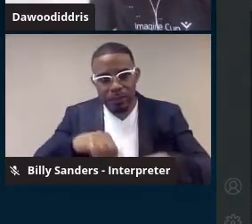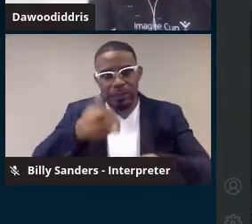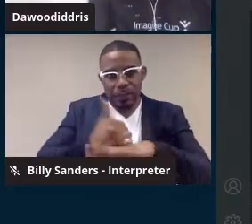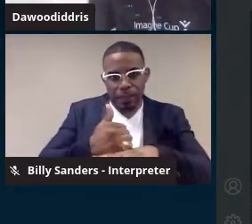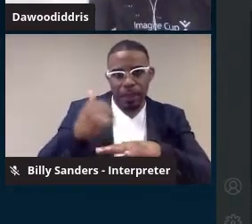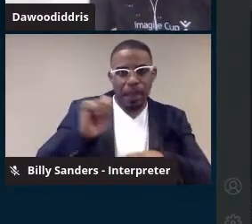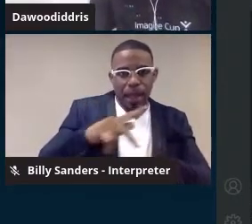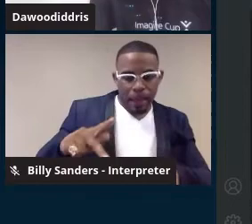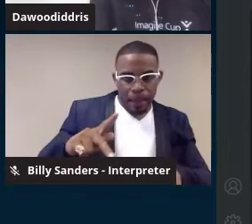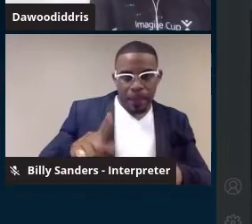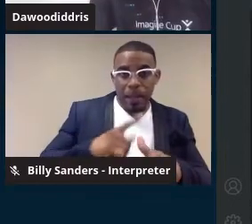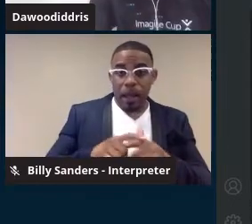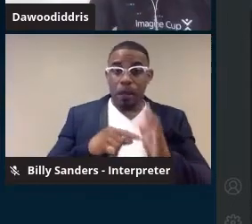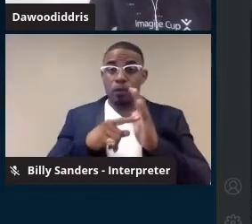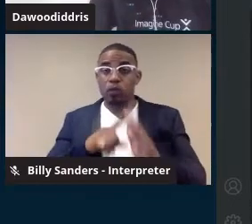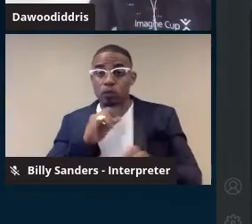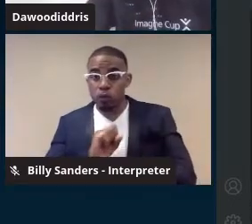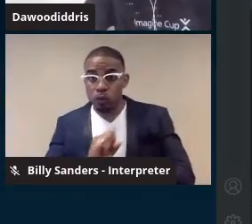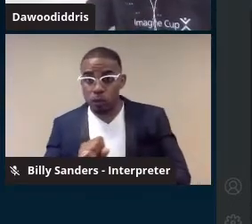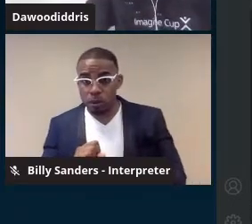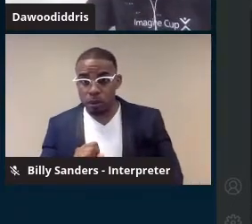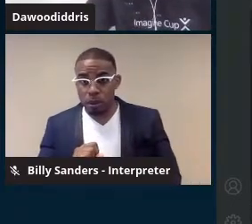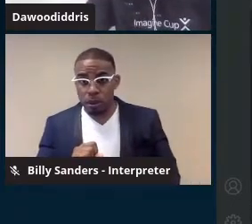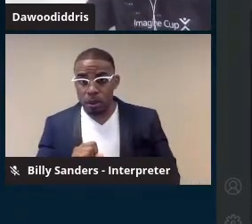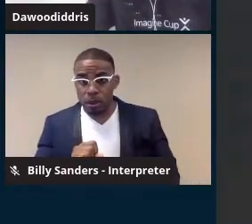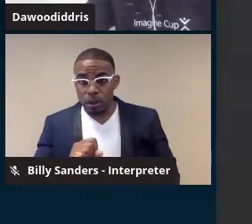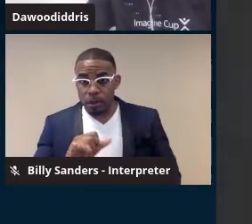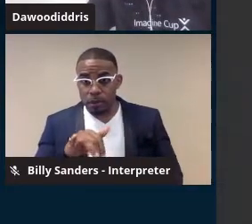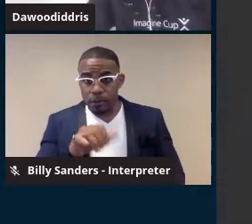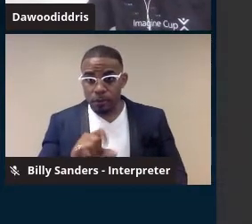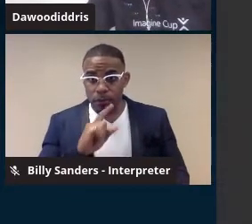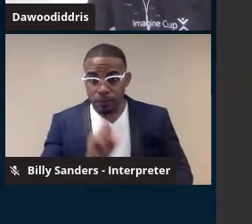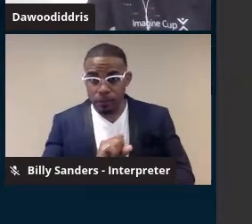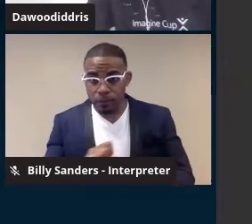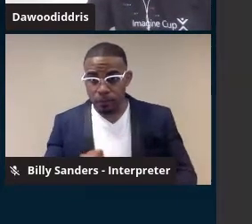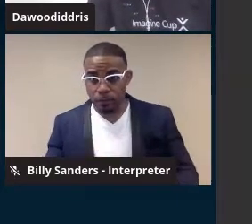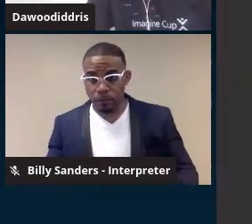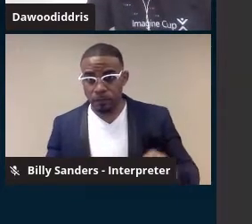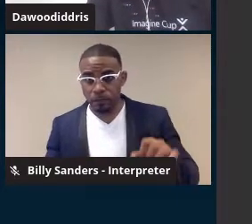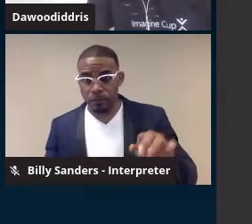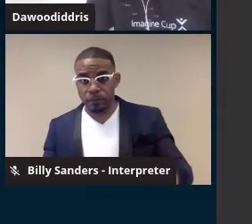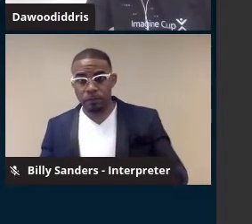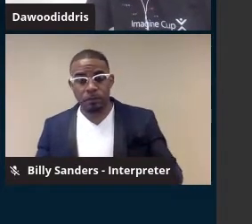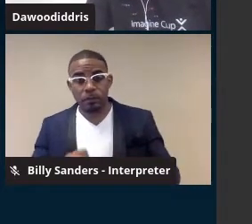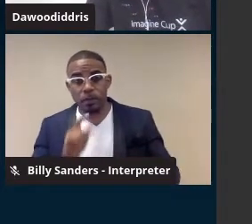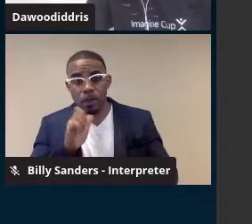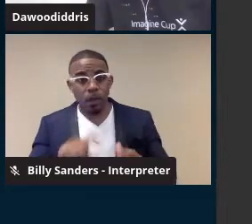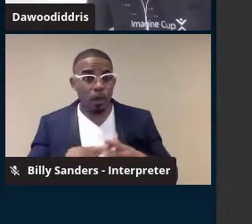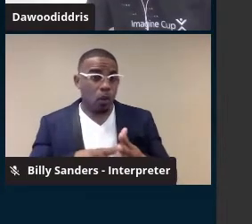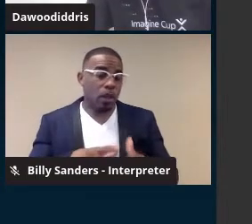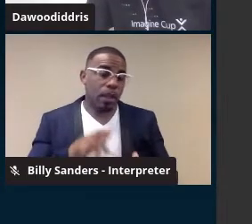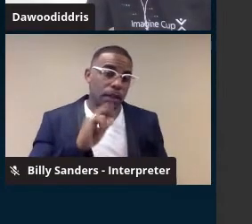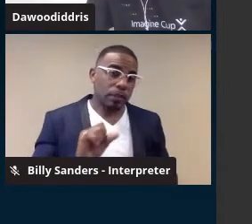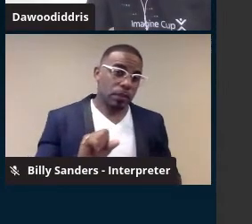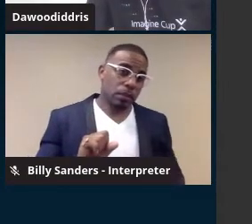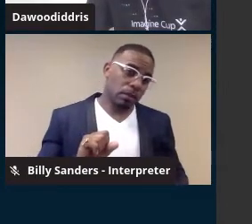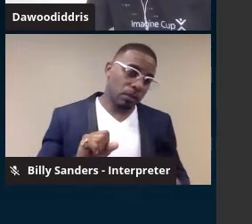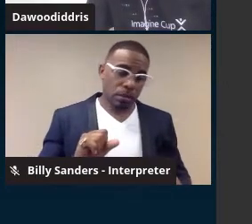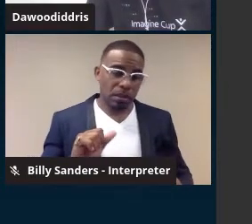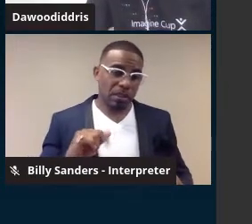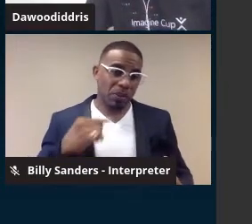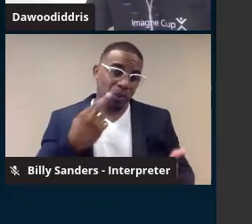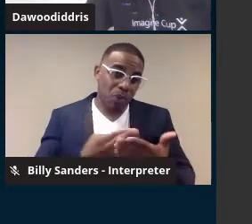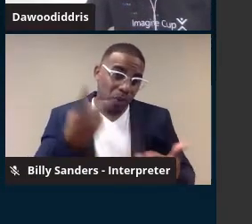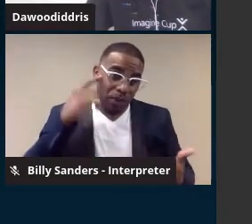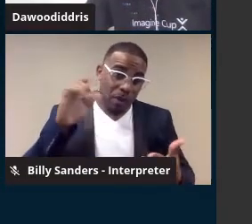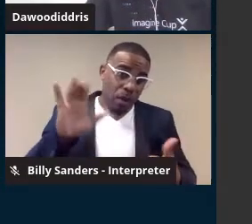application. And I'm sure this should be really easy for you. For now, I'm just going to skip this deployment resource Node.js